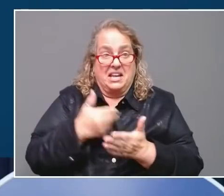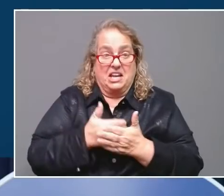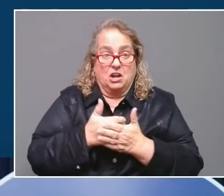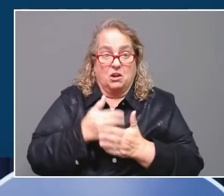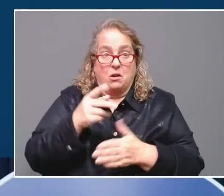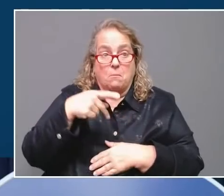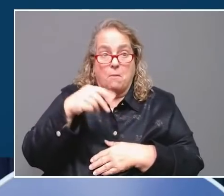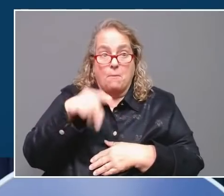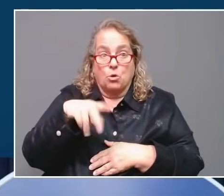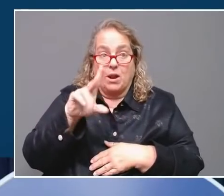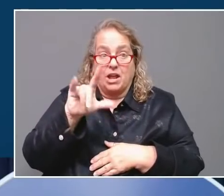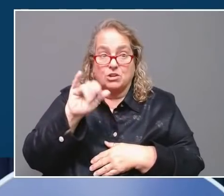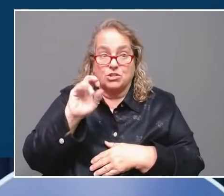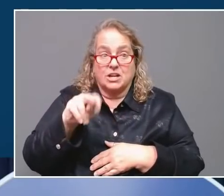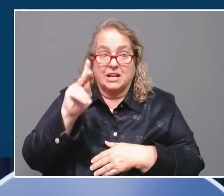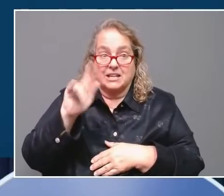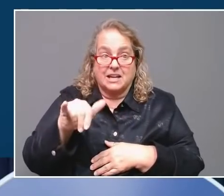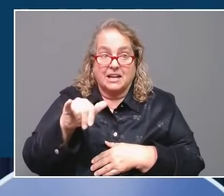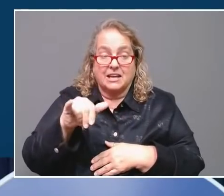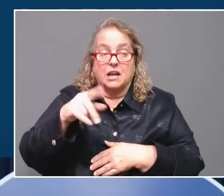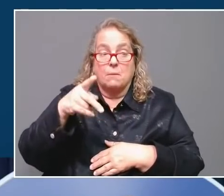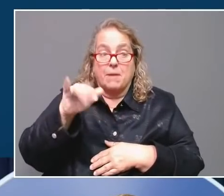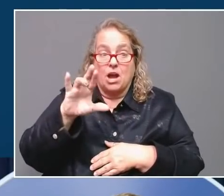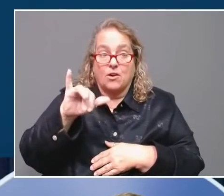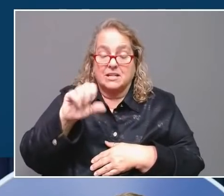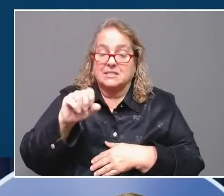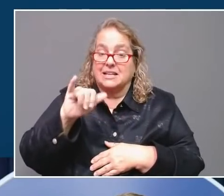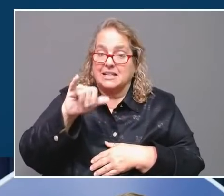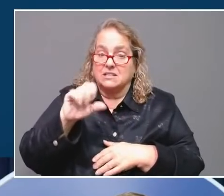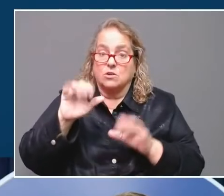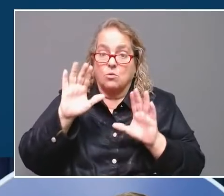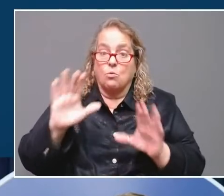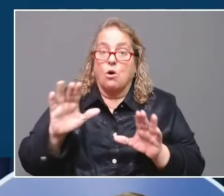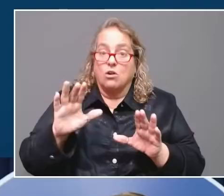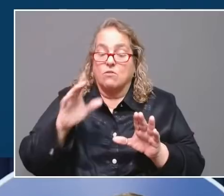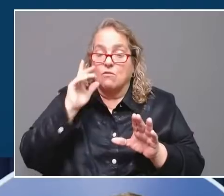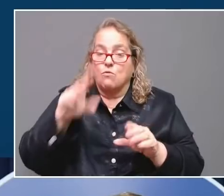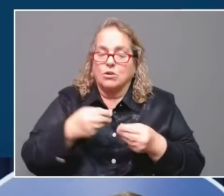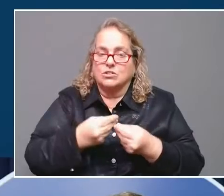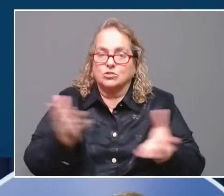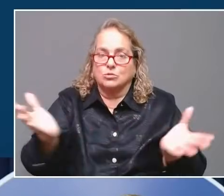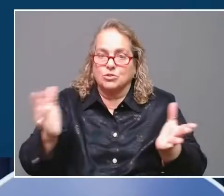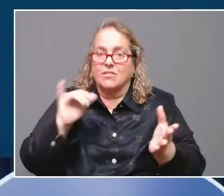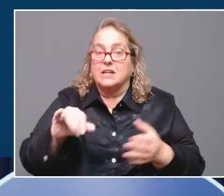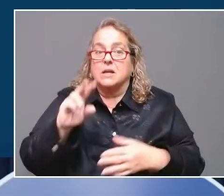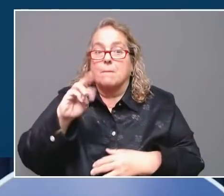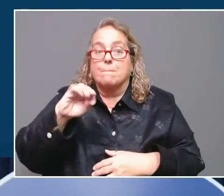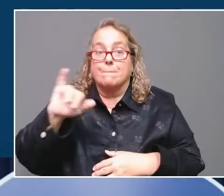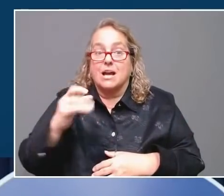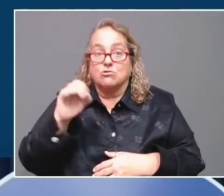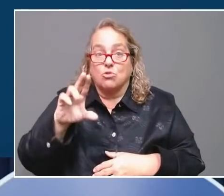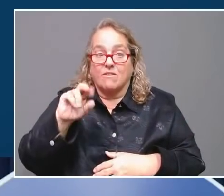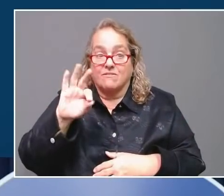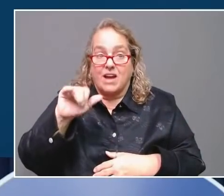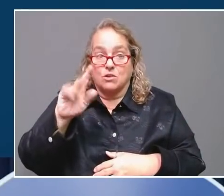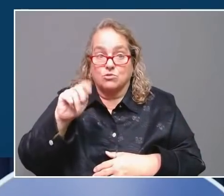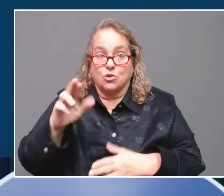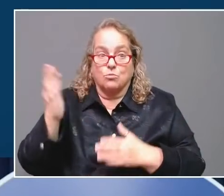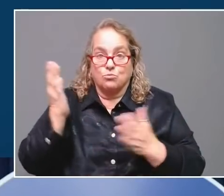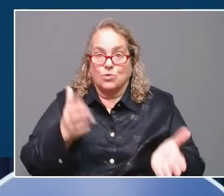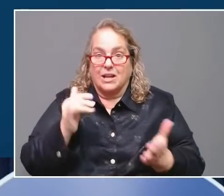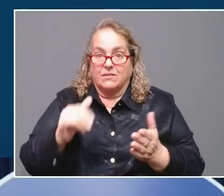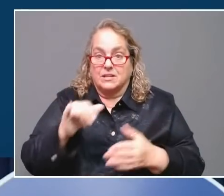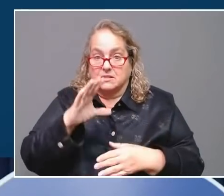is a prime location for logistics and distribution, and that was a major factor in bringing this company to the Commonwealth. This